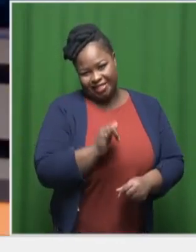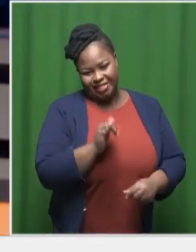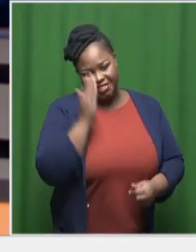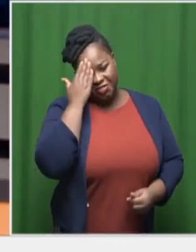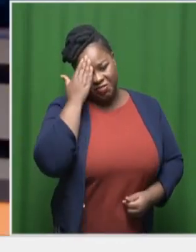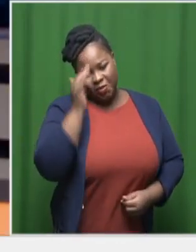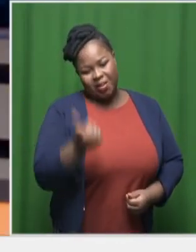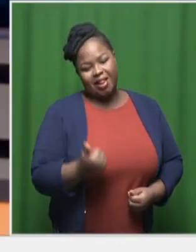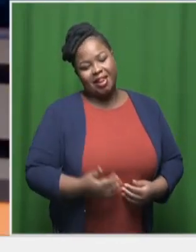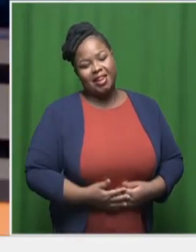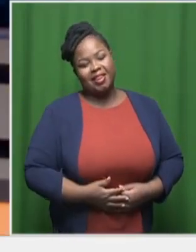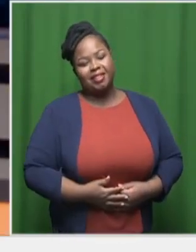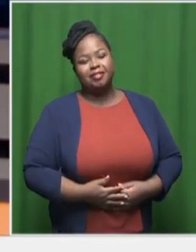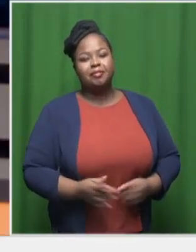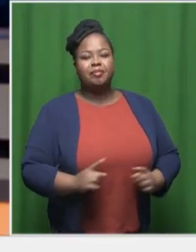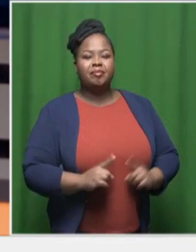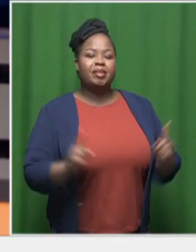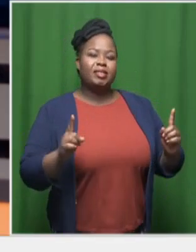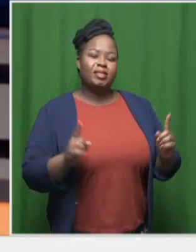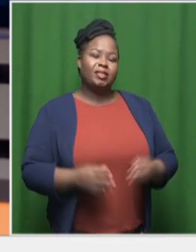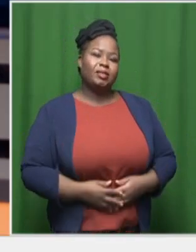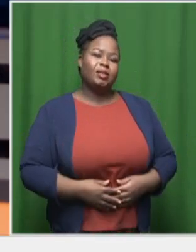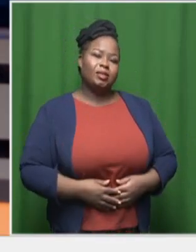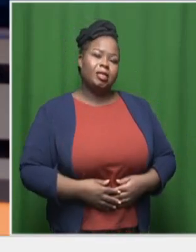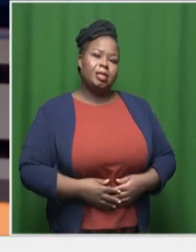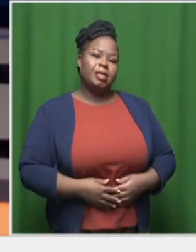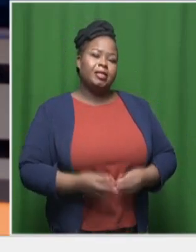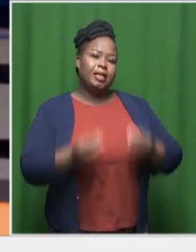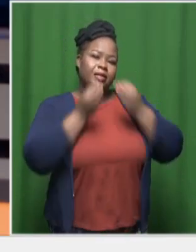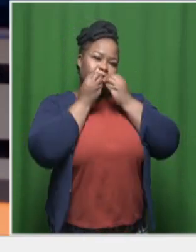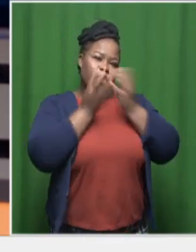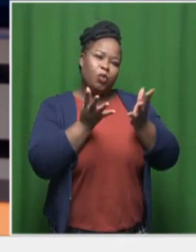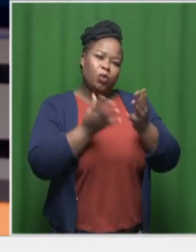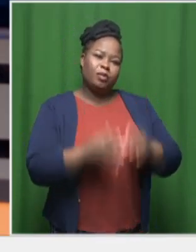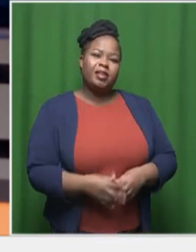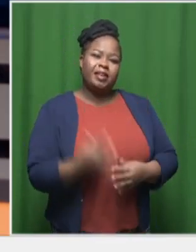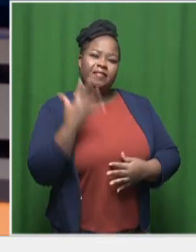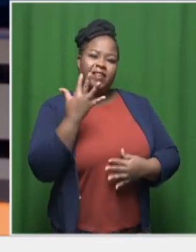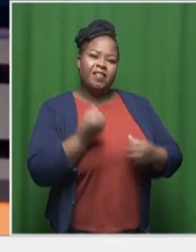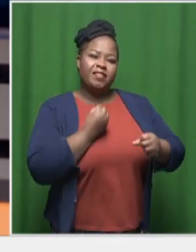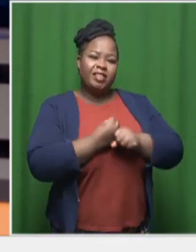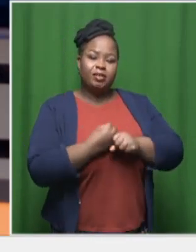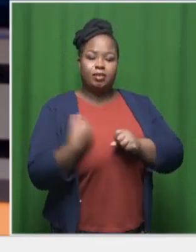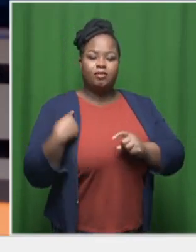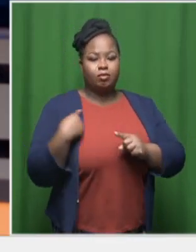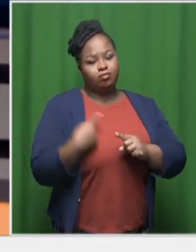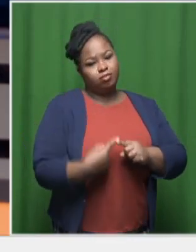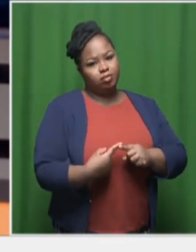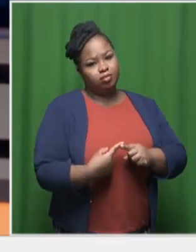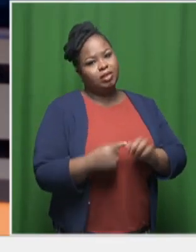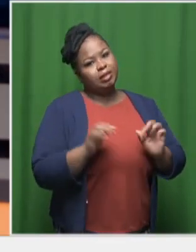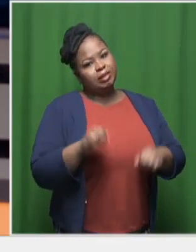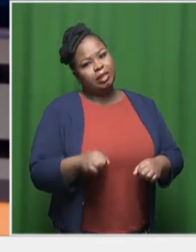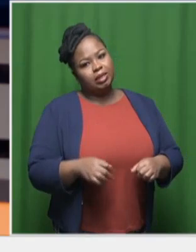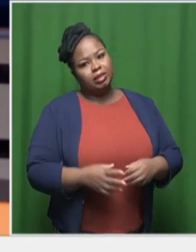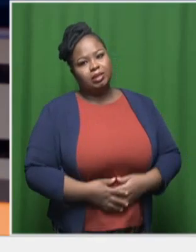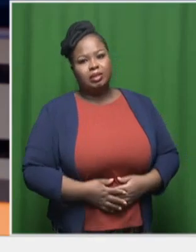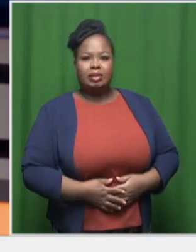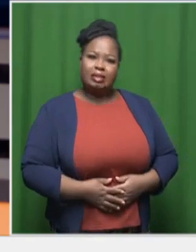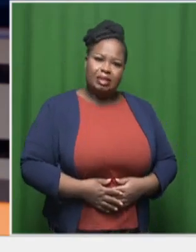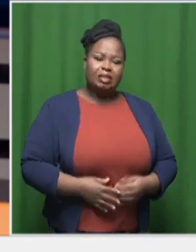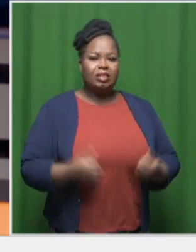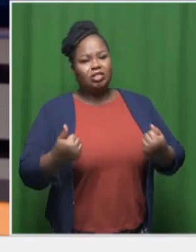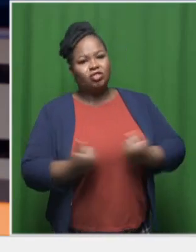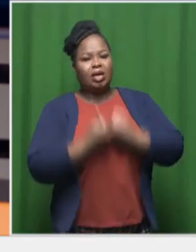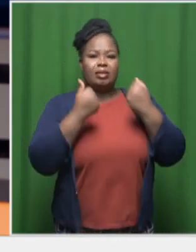it has been a fabulous, 5 years from our side. Of course, we've butted heads along the